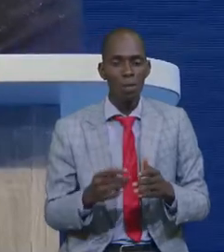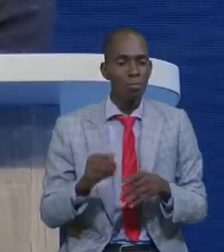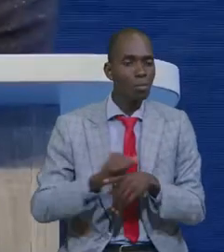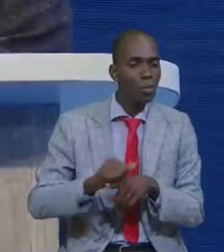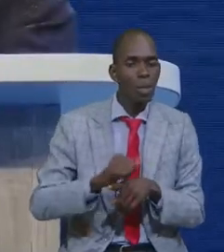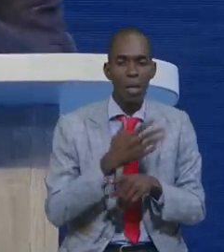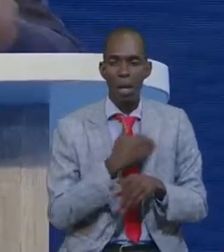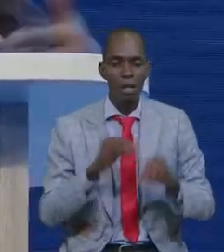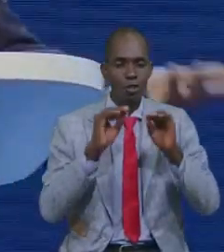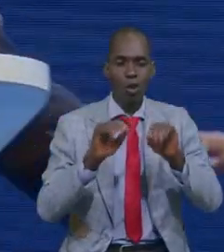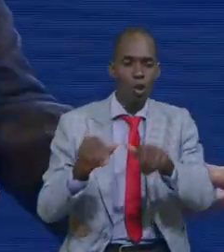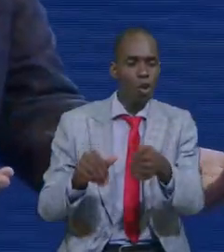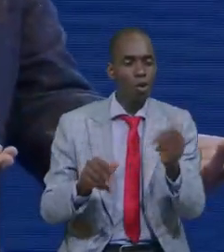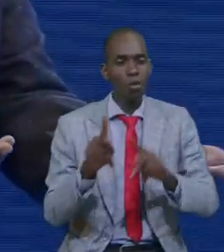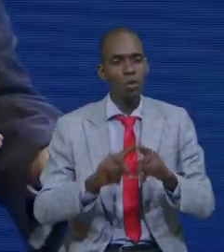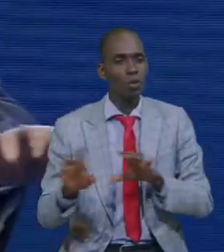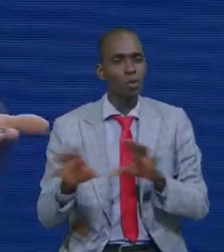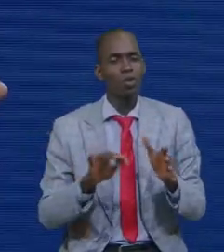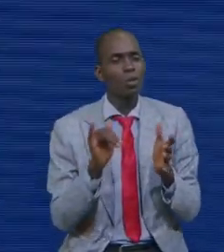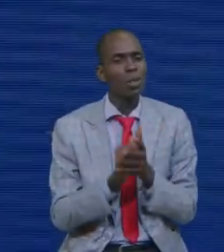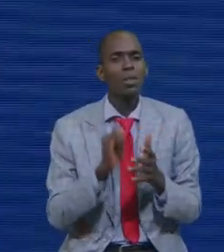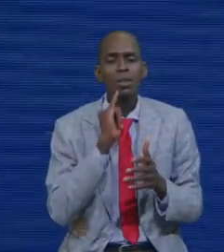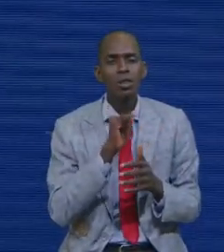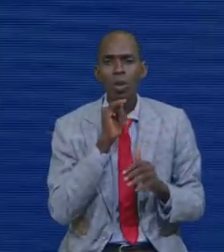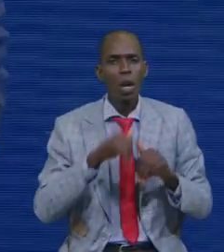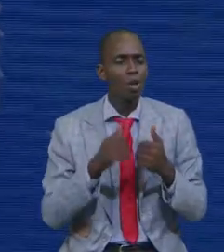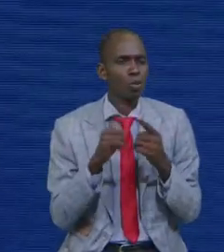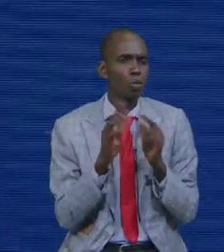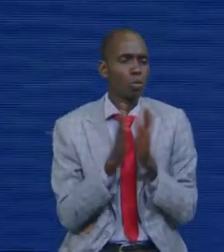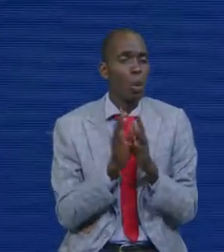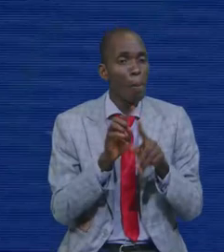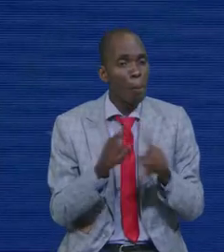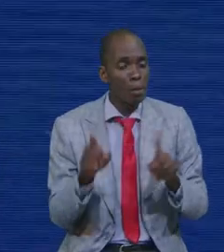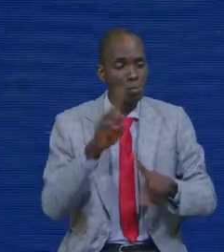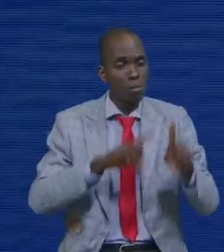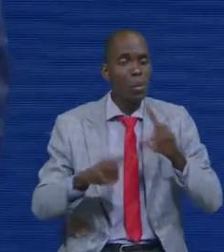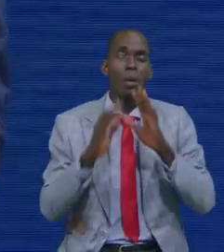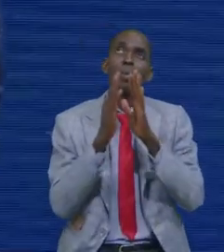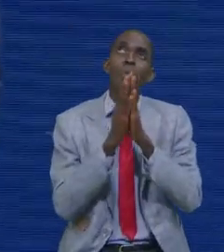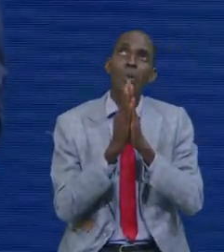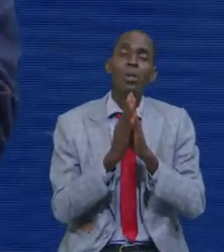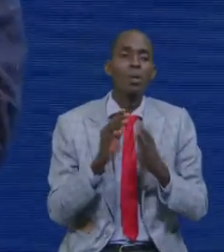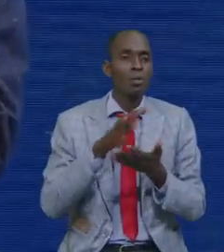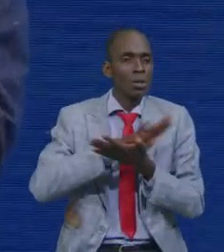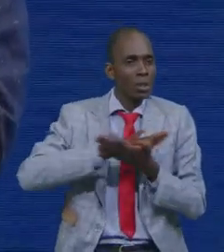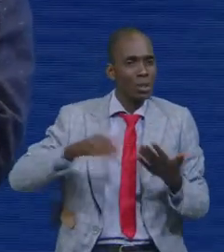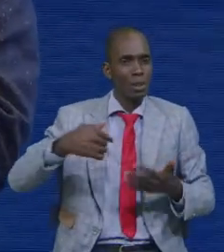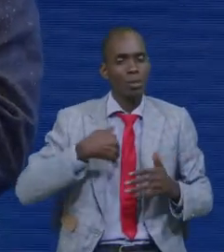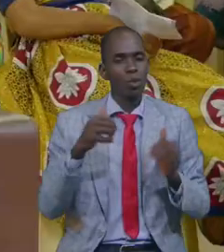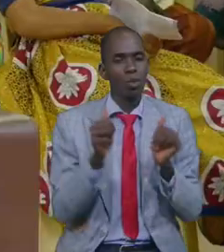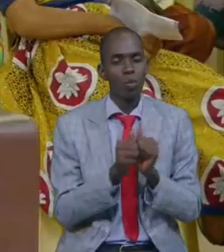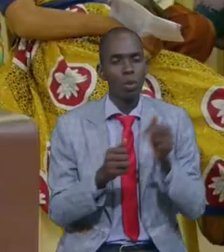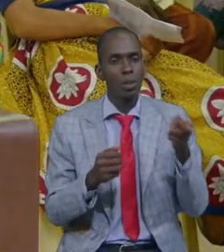other people. That's what you have to bring before the Lord. Purge me with hyssop, and I shall be